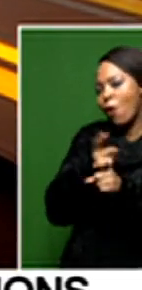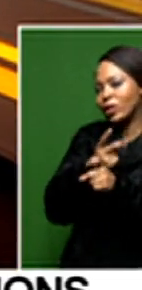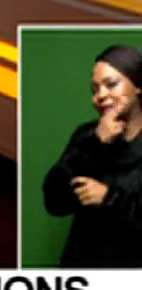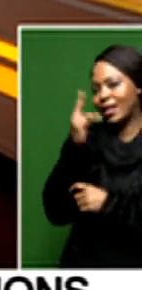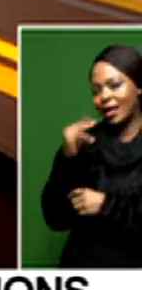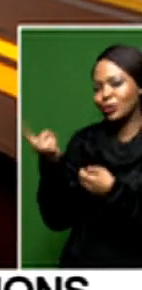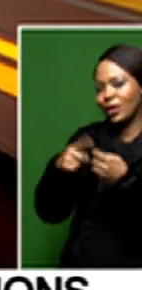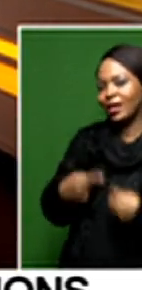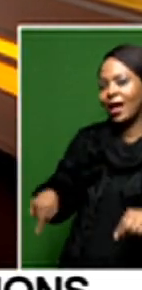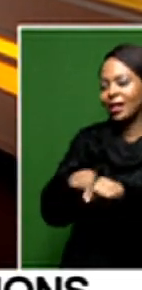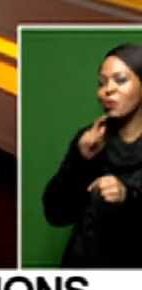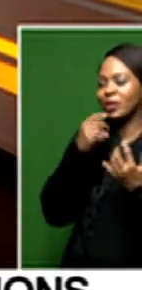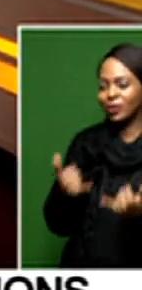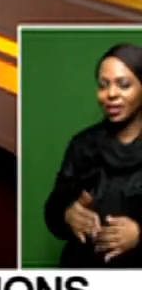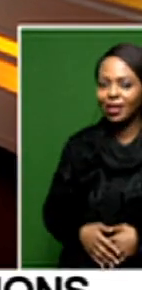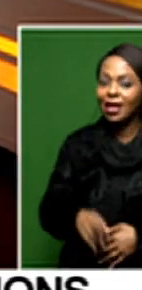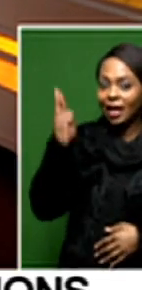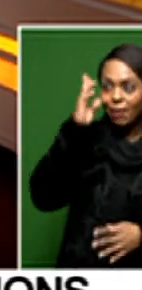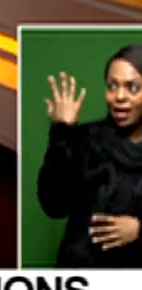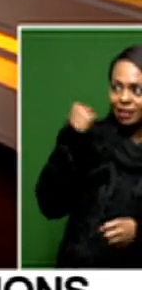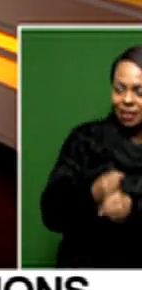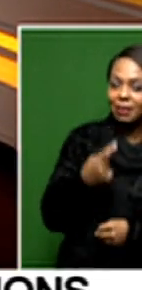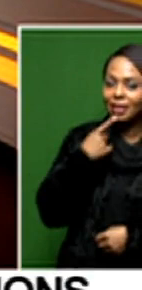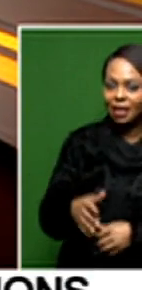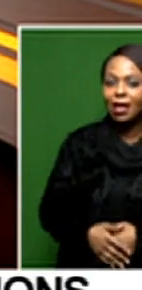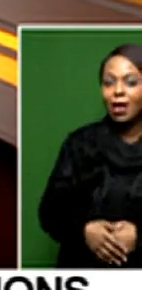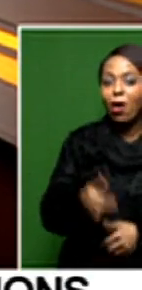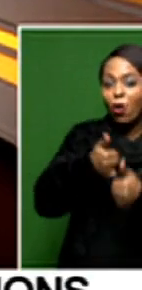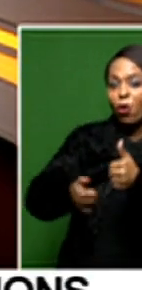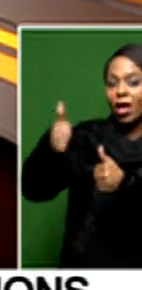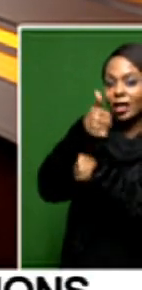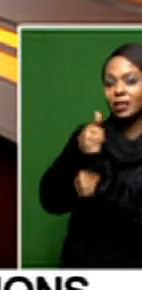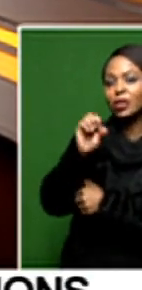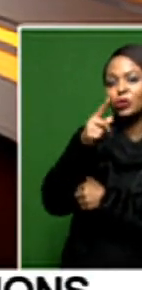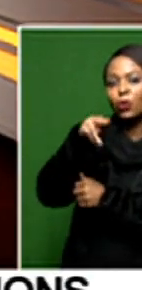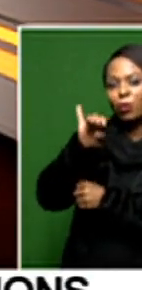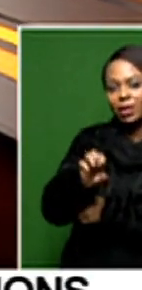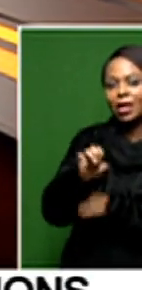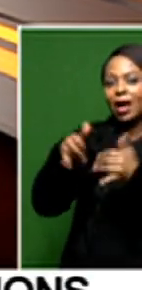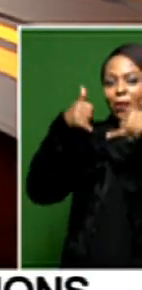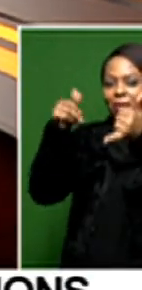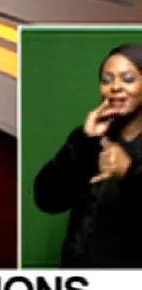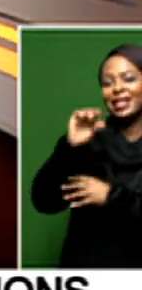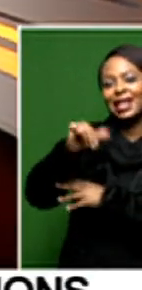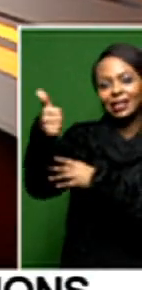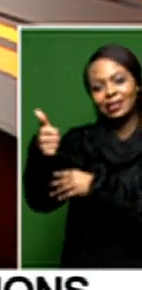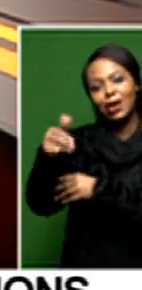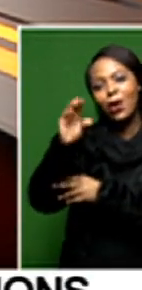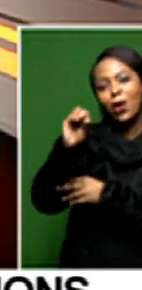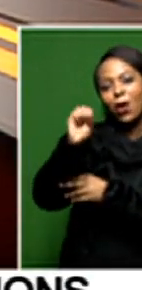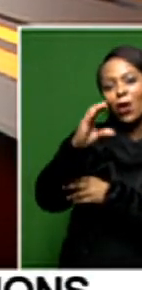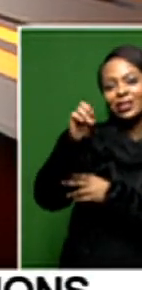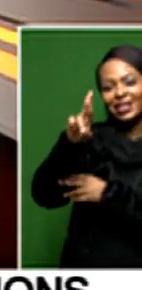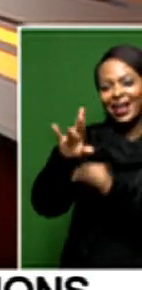morning. And remember what I told you this time last year, that the Royalty Soapie Awards are the next Oscar Awards. And please keep that